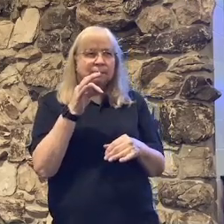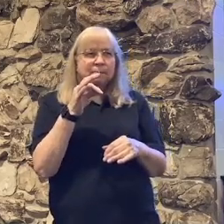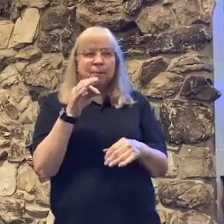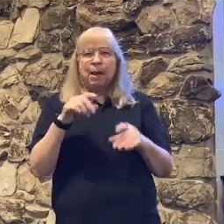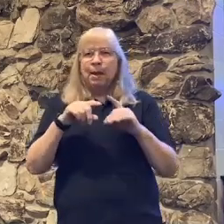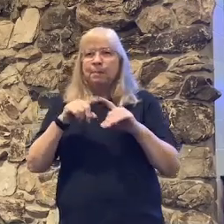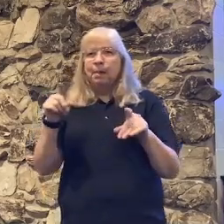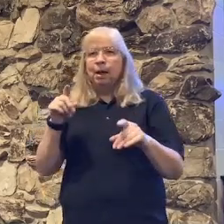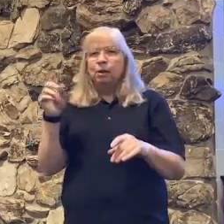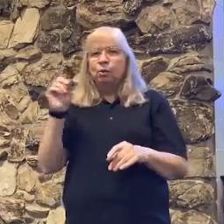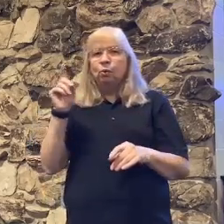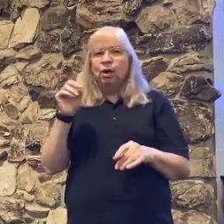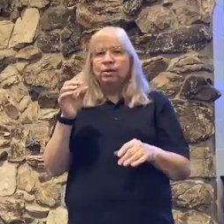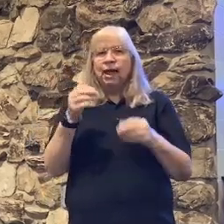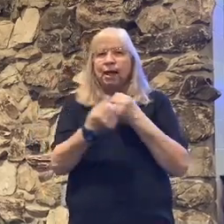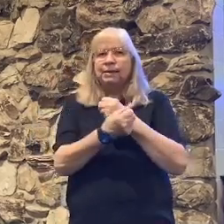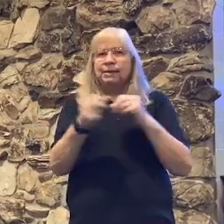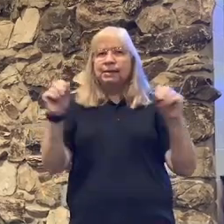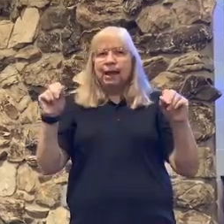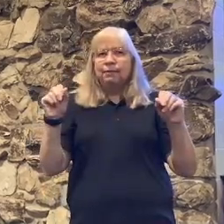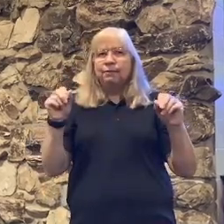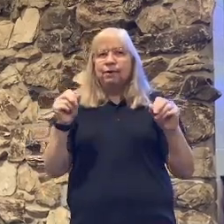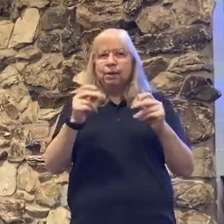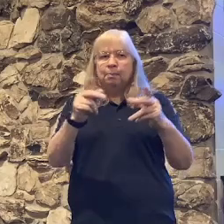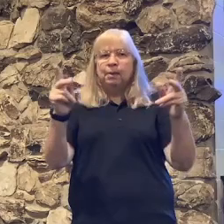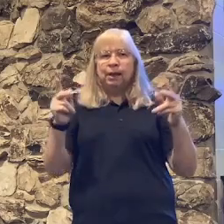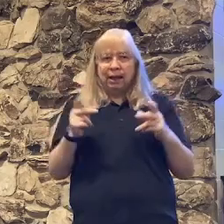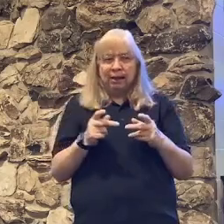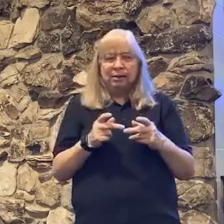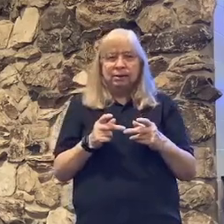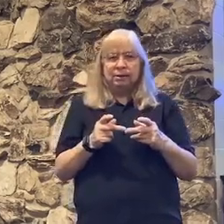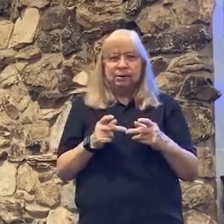But where is that safe place